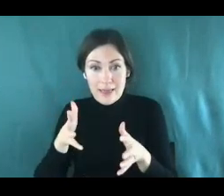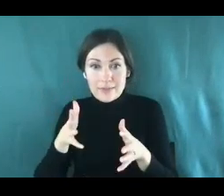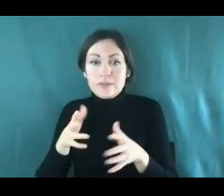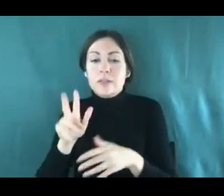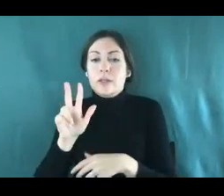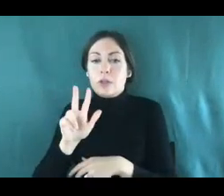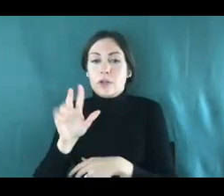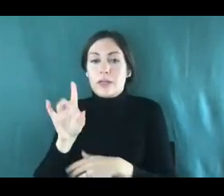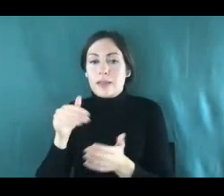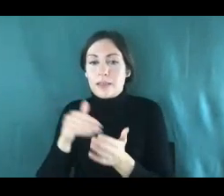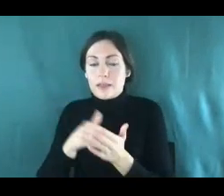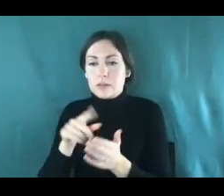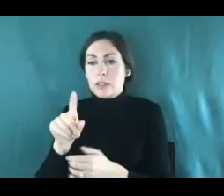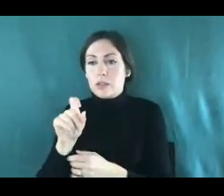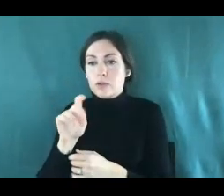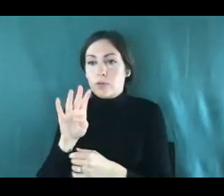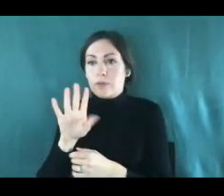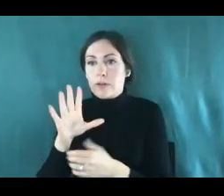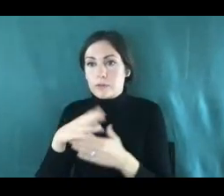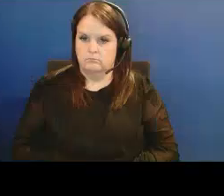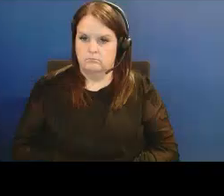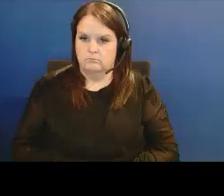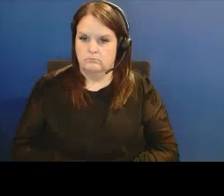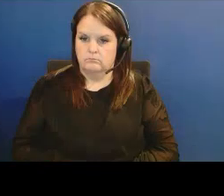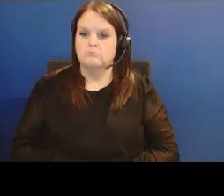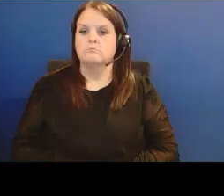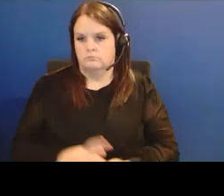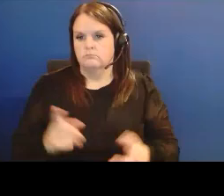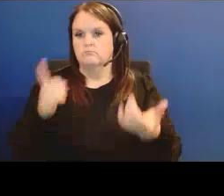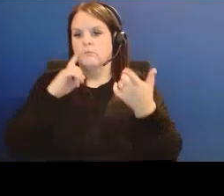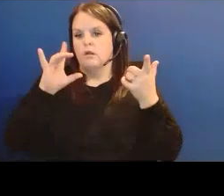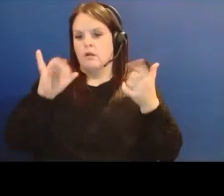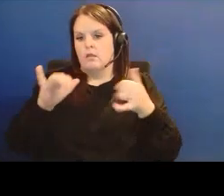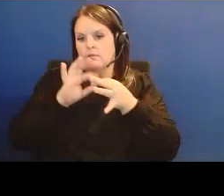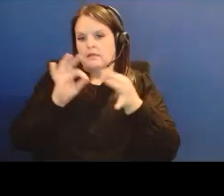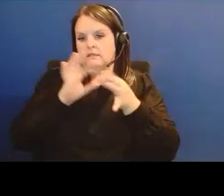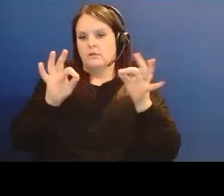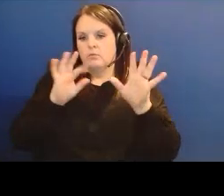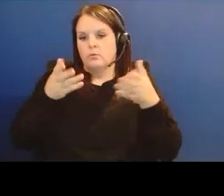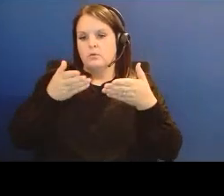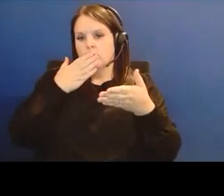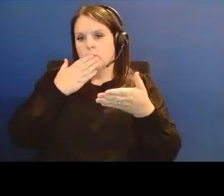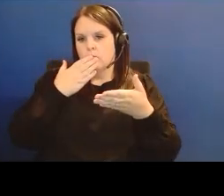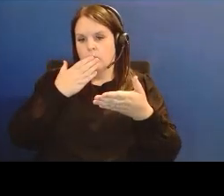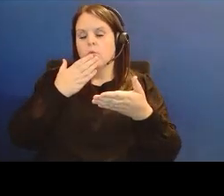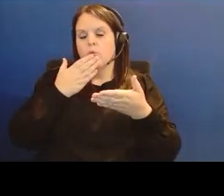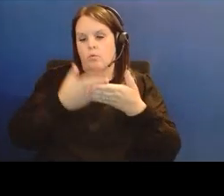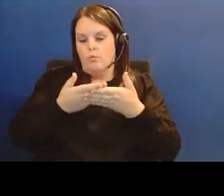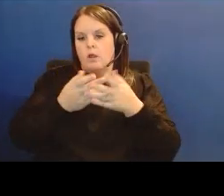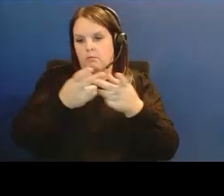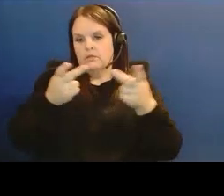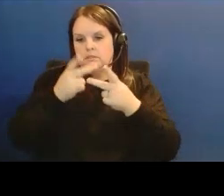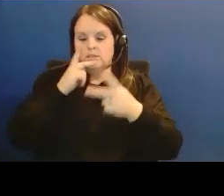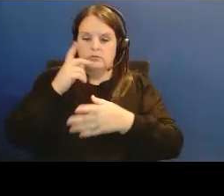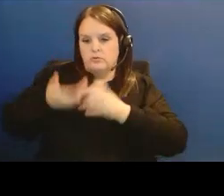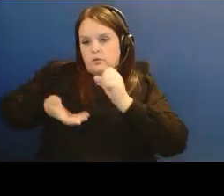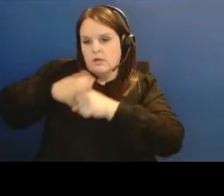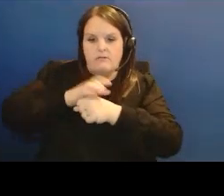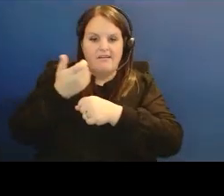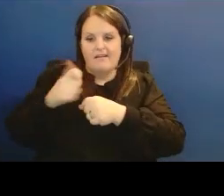$38,145. So with that being said, Mr. Chair, we're well positioned to cover any necessary expenditures, as well as,